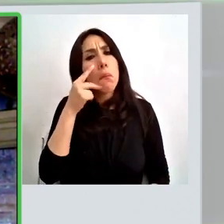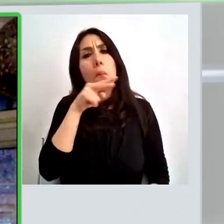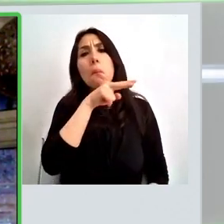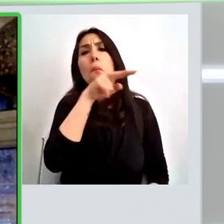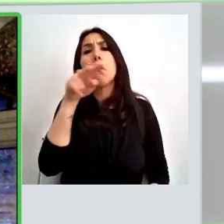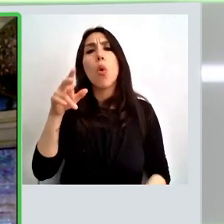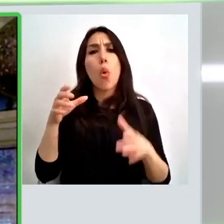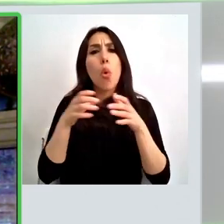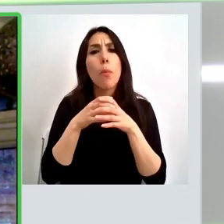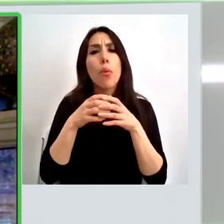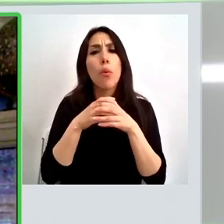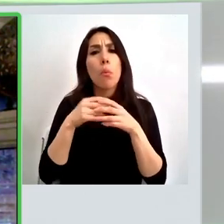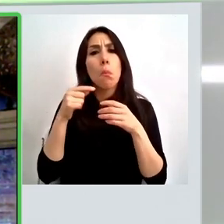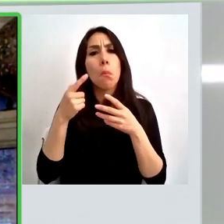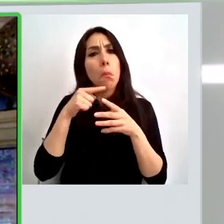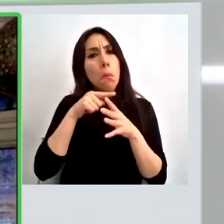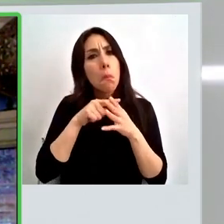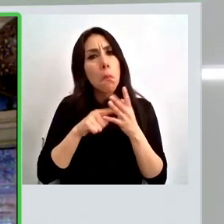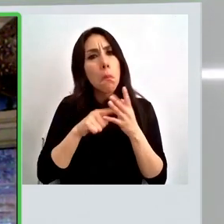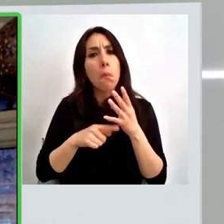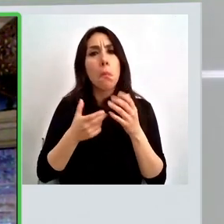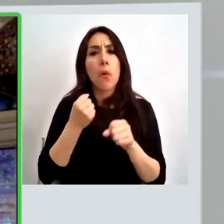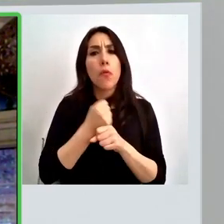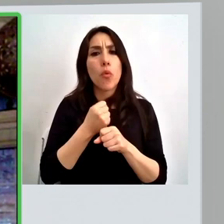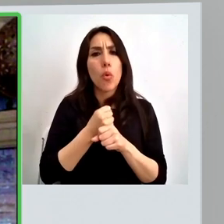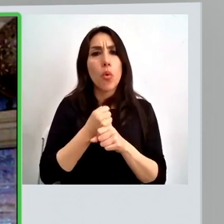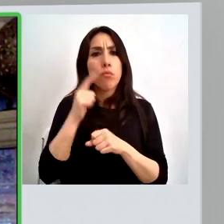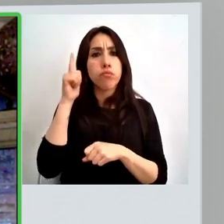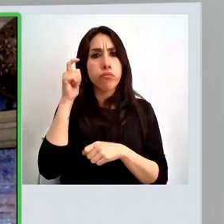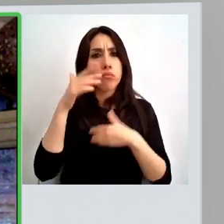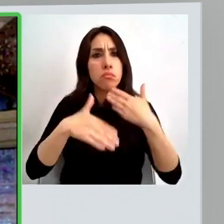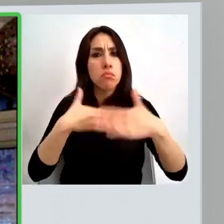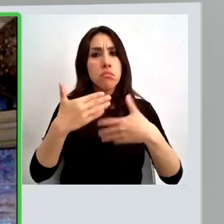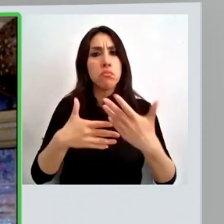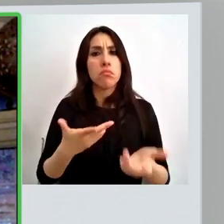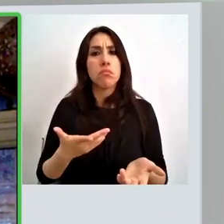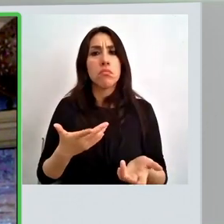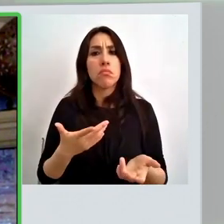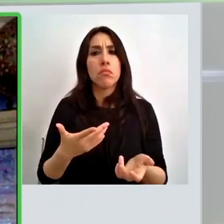public sector. And if you look in different places